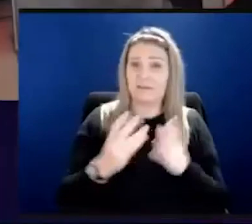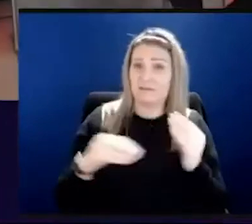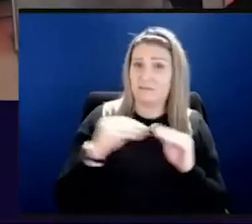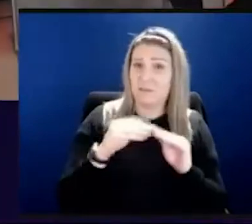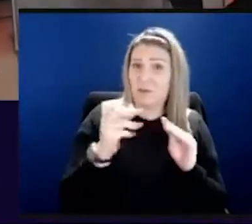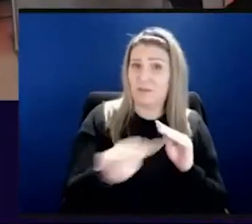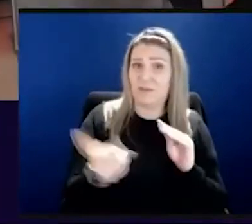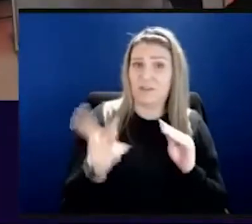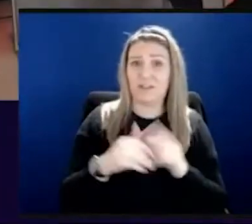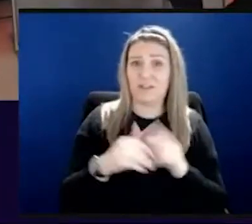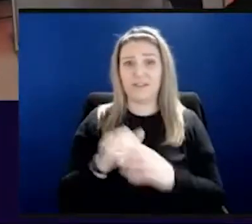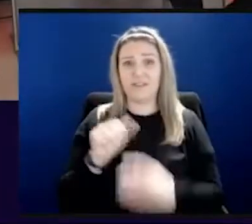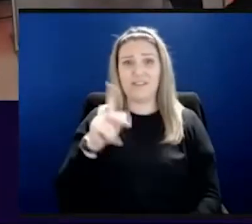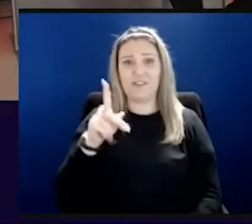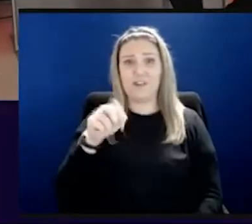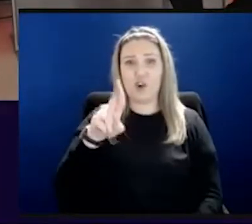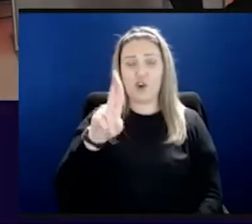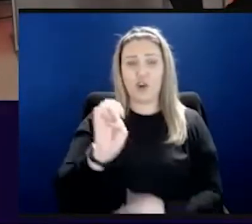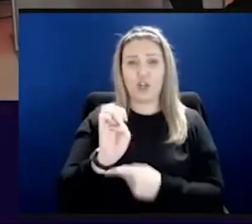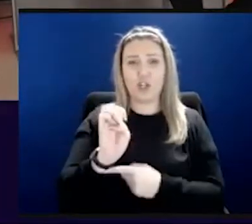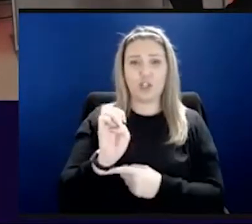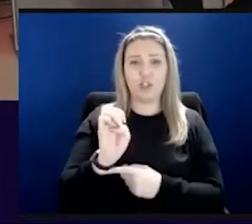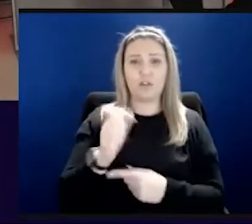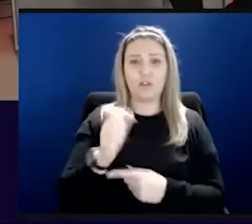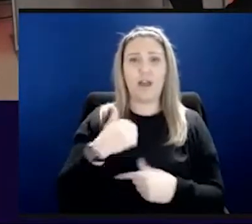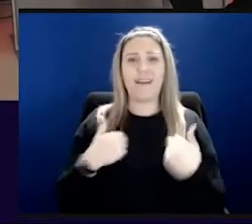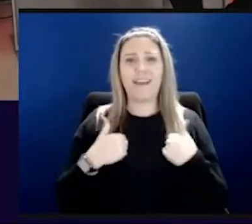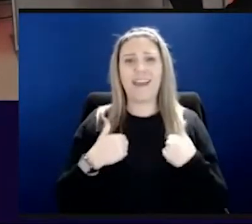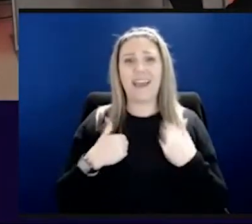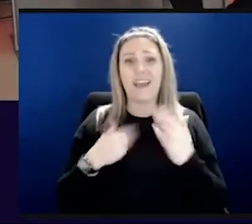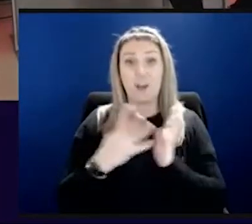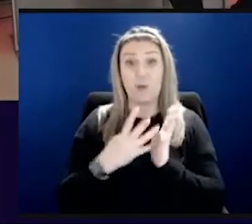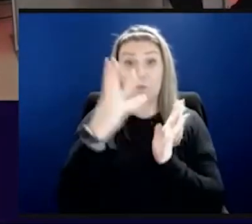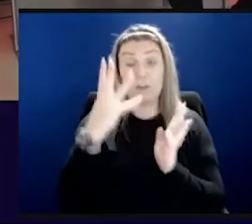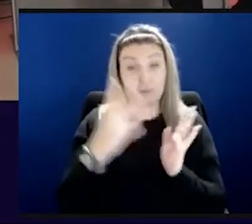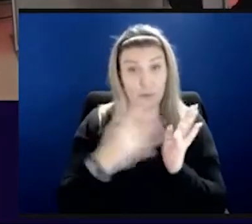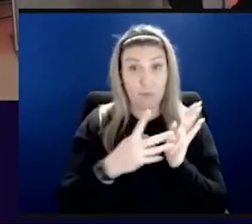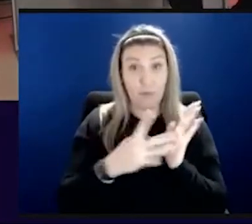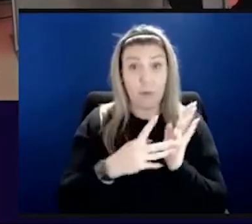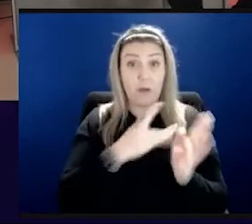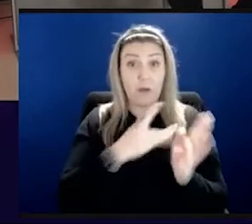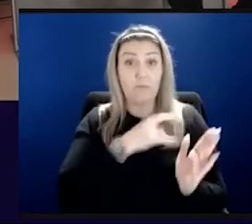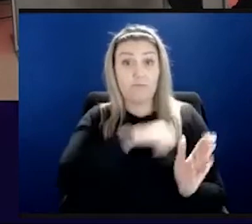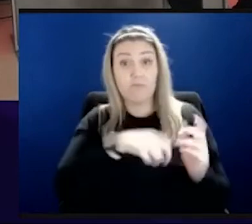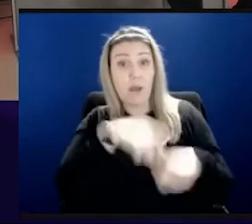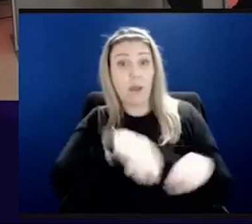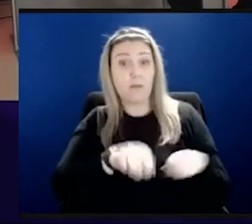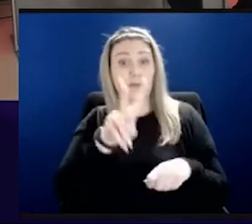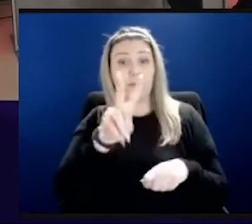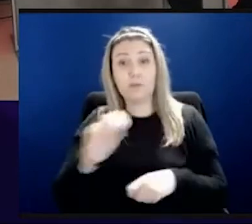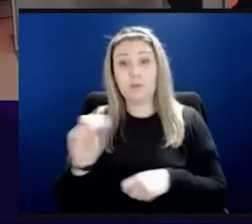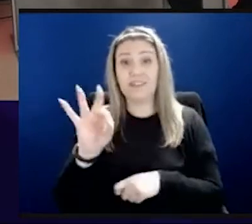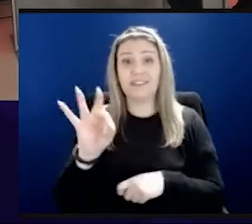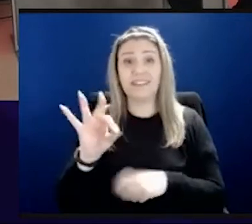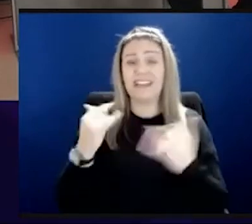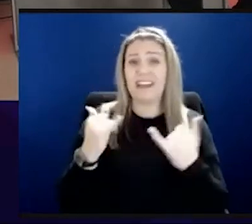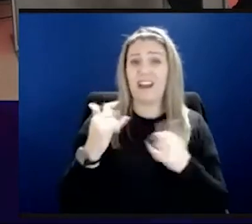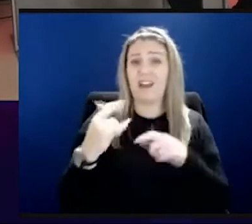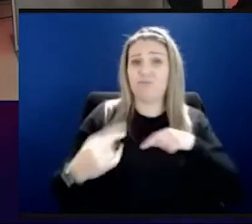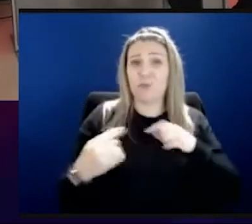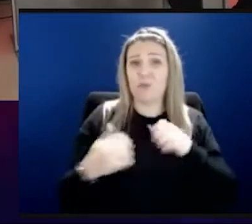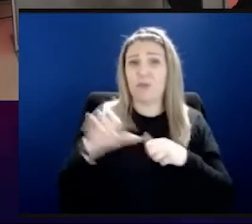Audrey wants to know, I had quintuple bypass in 2009. Now I'm having trouble with my legs after I had